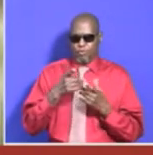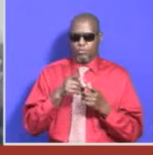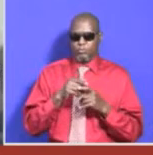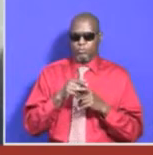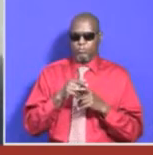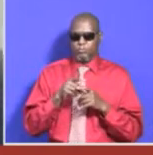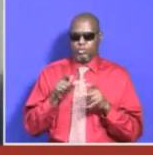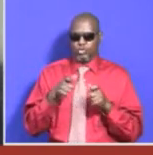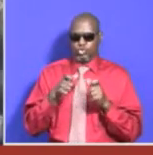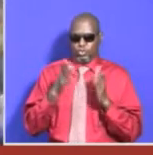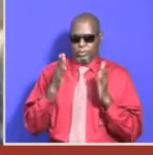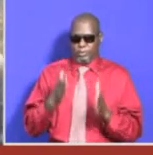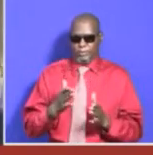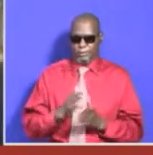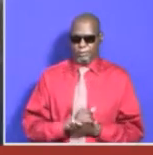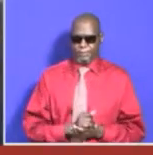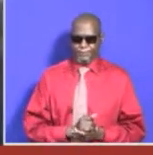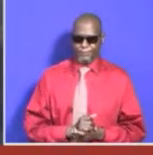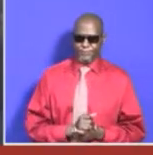the